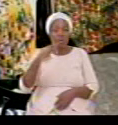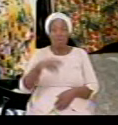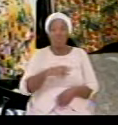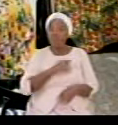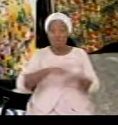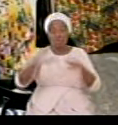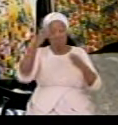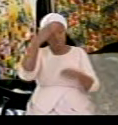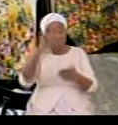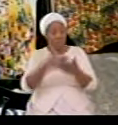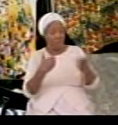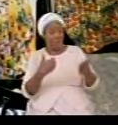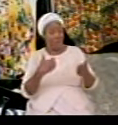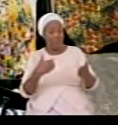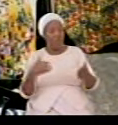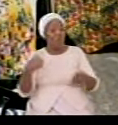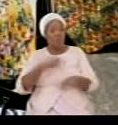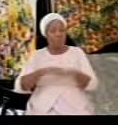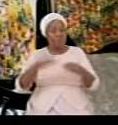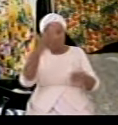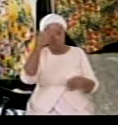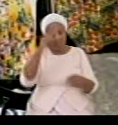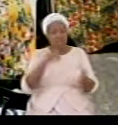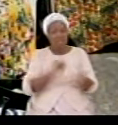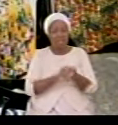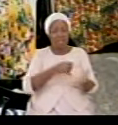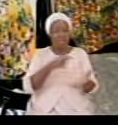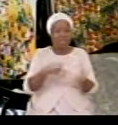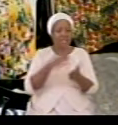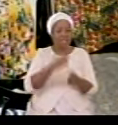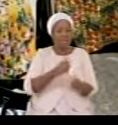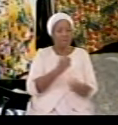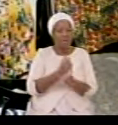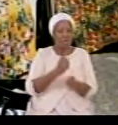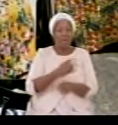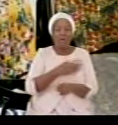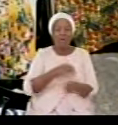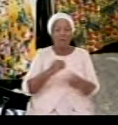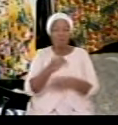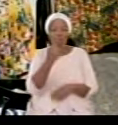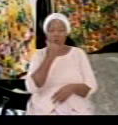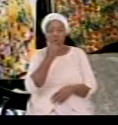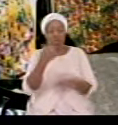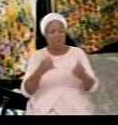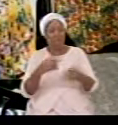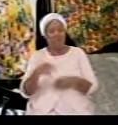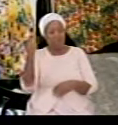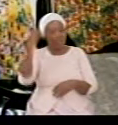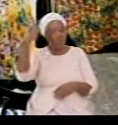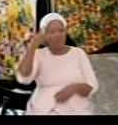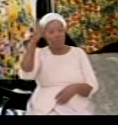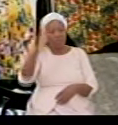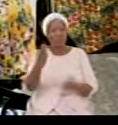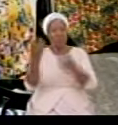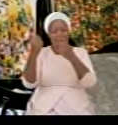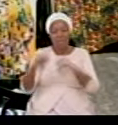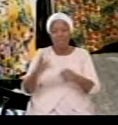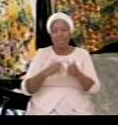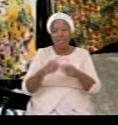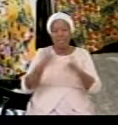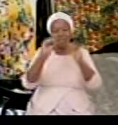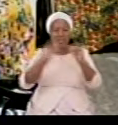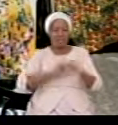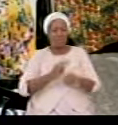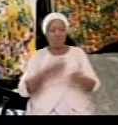We didn't know this is right, that is wrong. Now the grace of God comes and it teaches us to